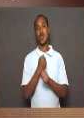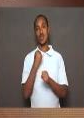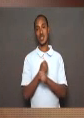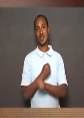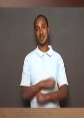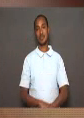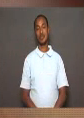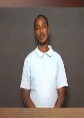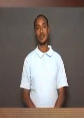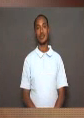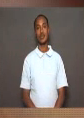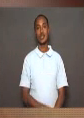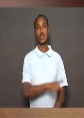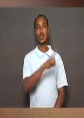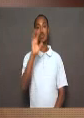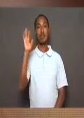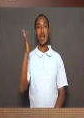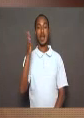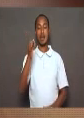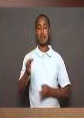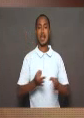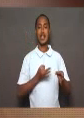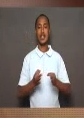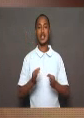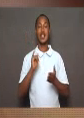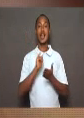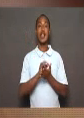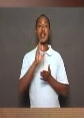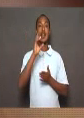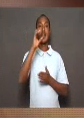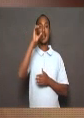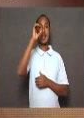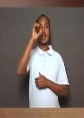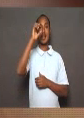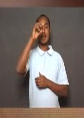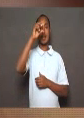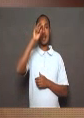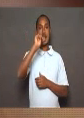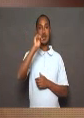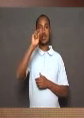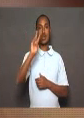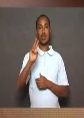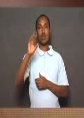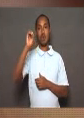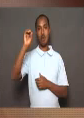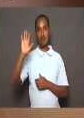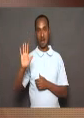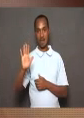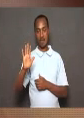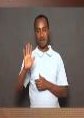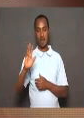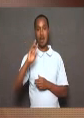produced. You might have also mentioned that when dinitrogen pentoxide and water